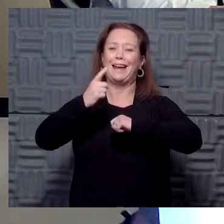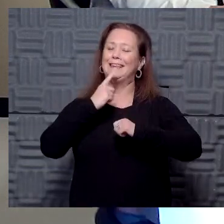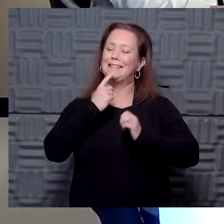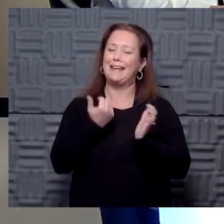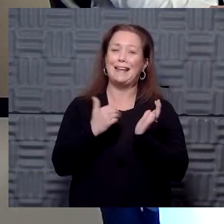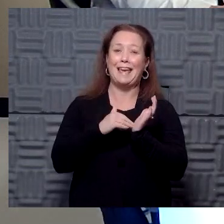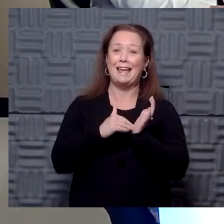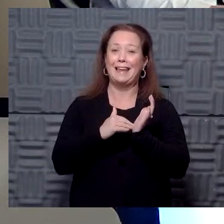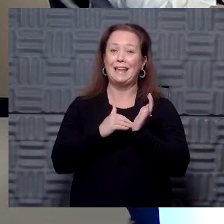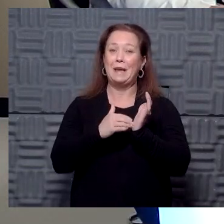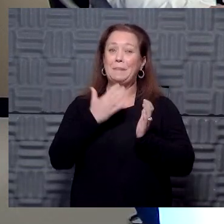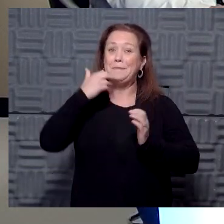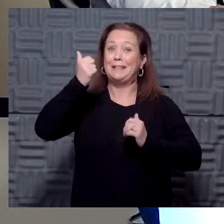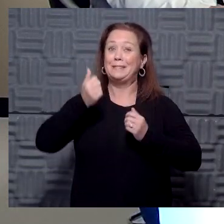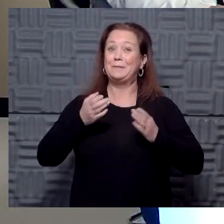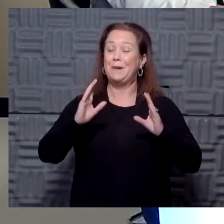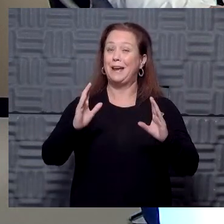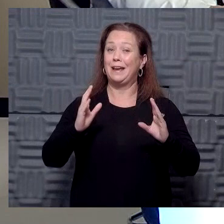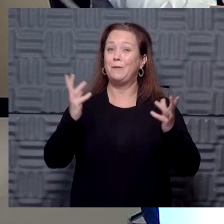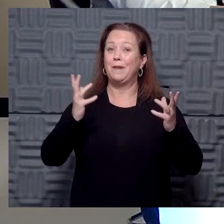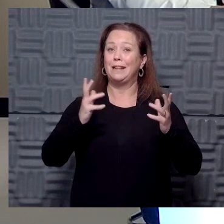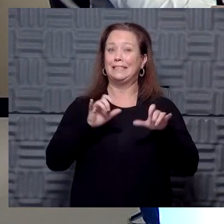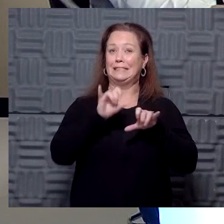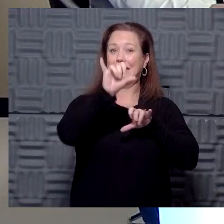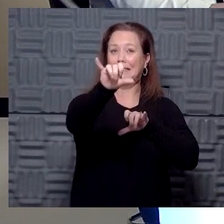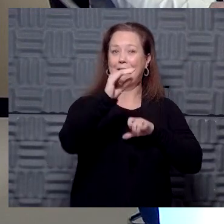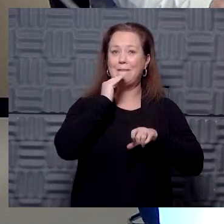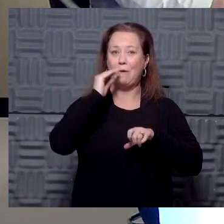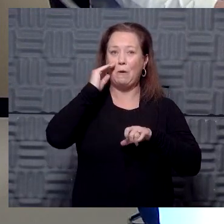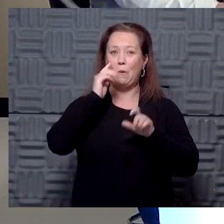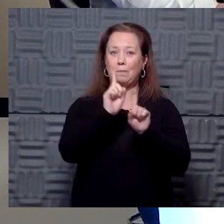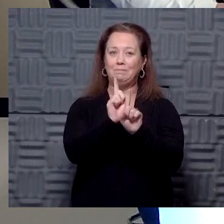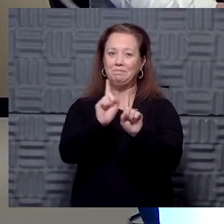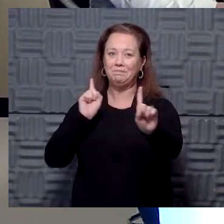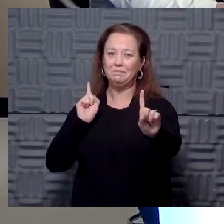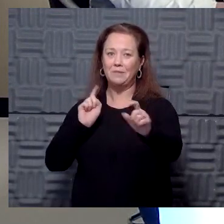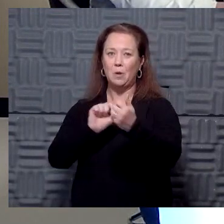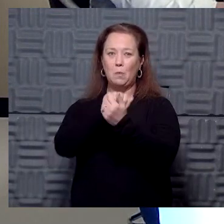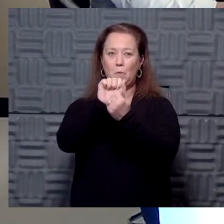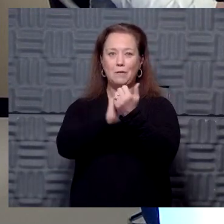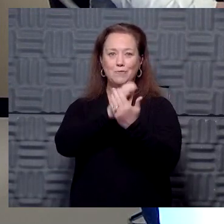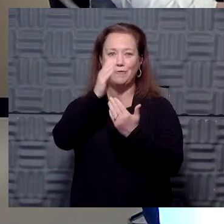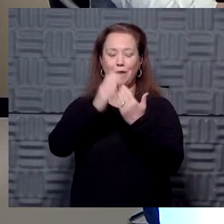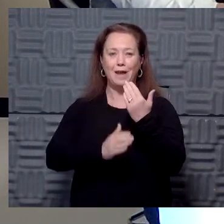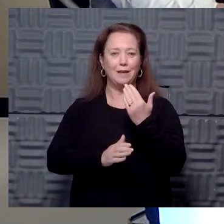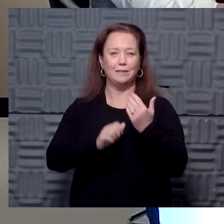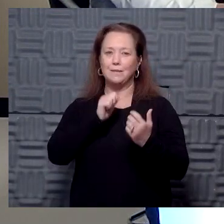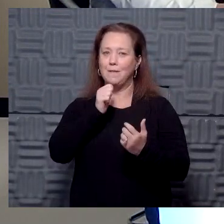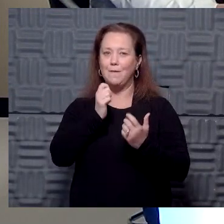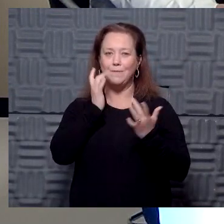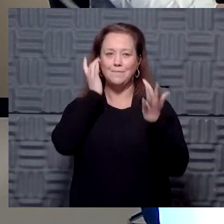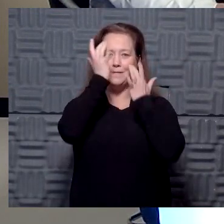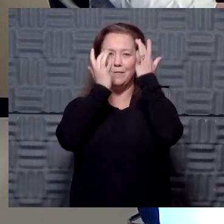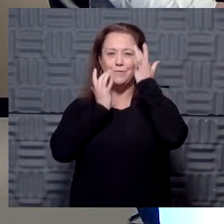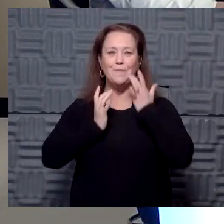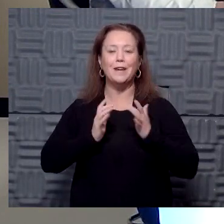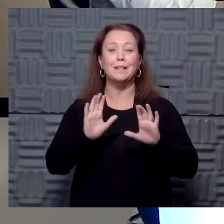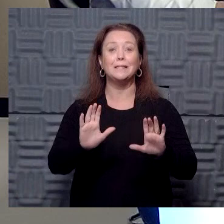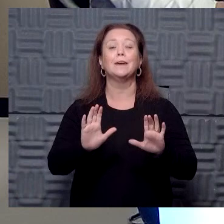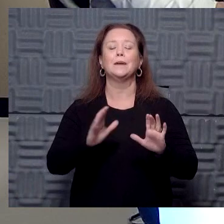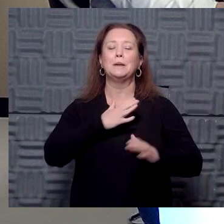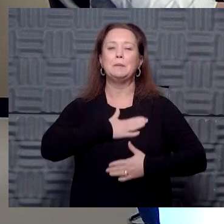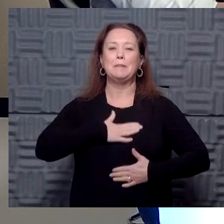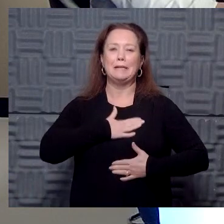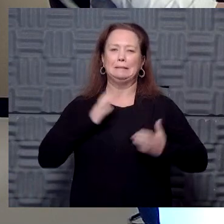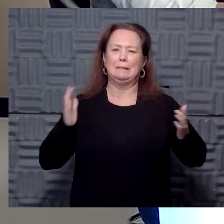it every time, the best way to do that is to stay home, keep your distance, wash your hands, don't touch your face. Do those things we